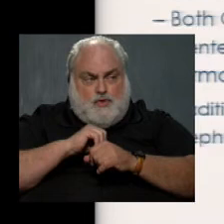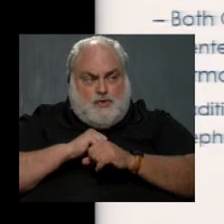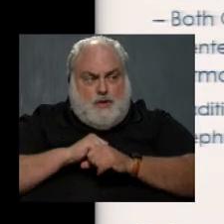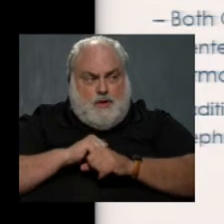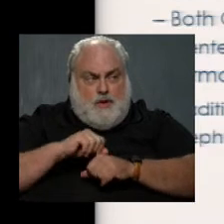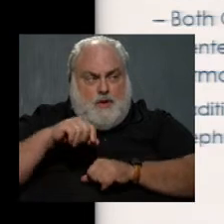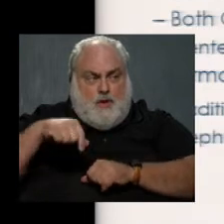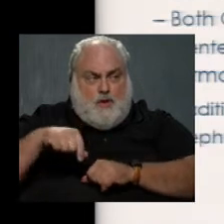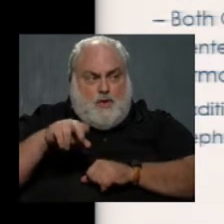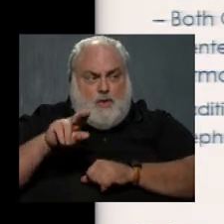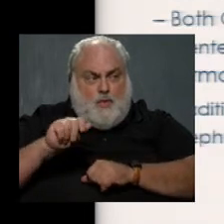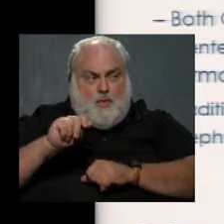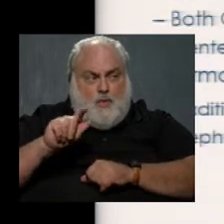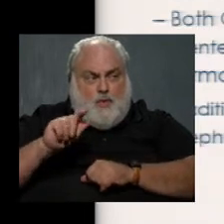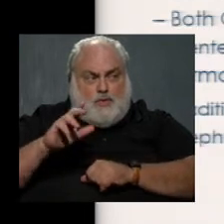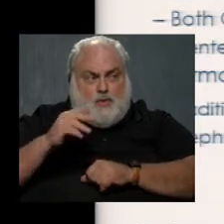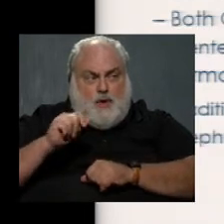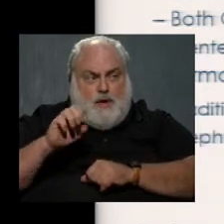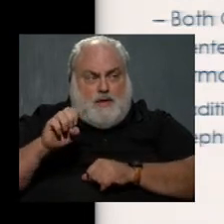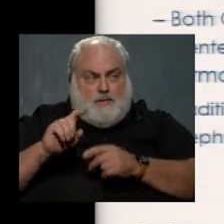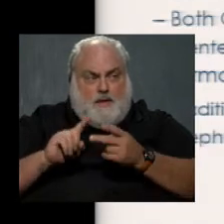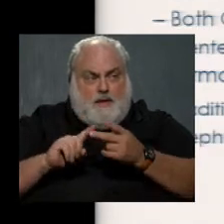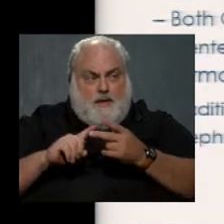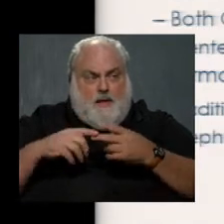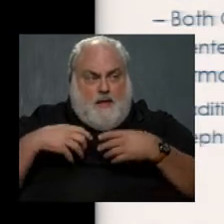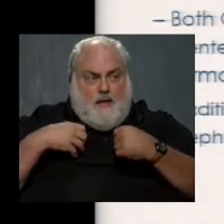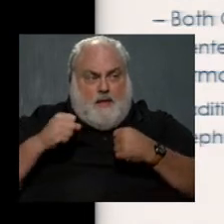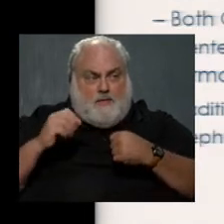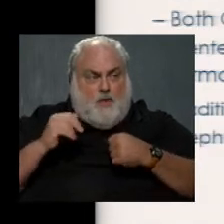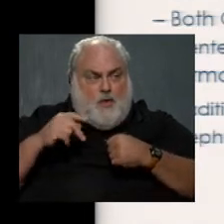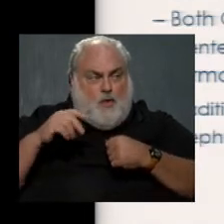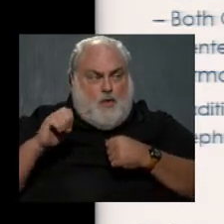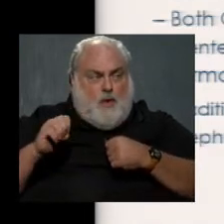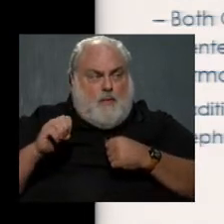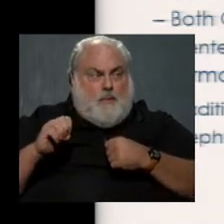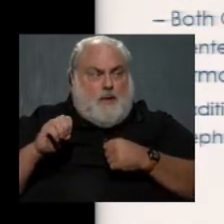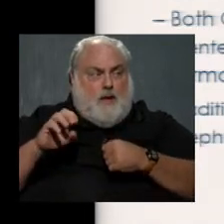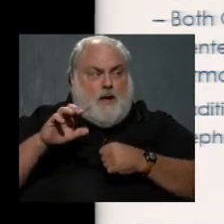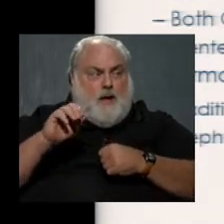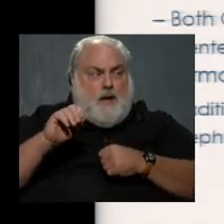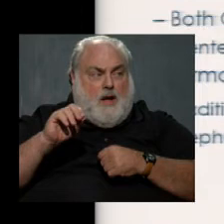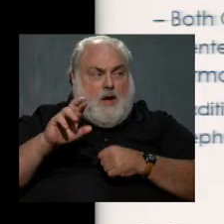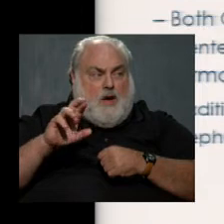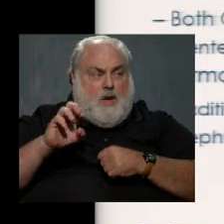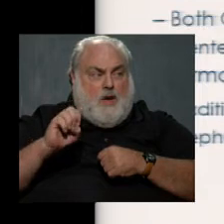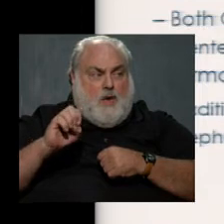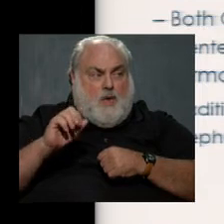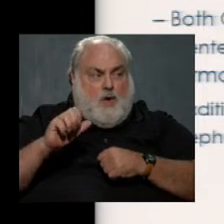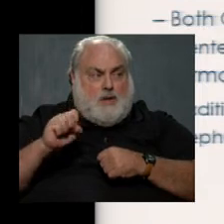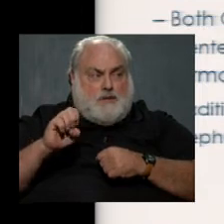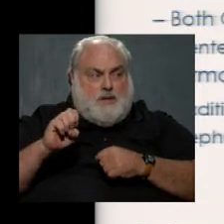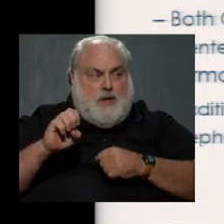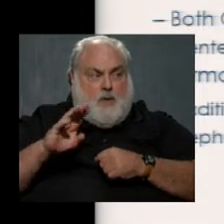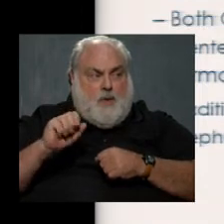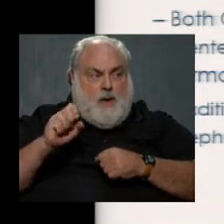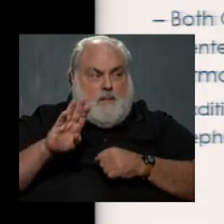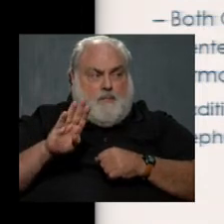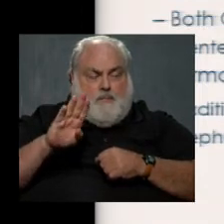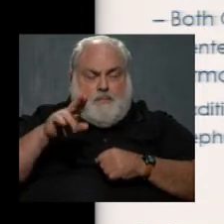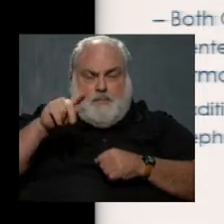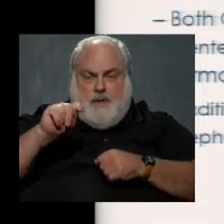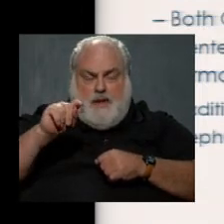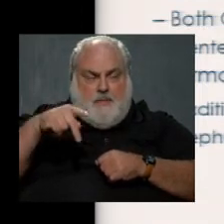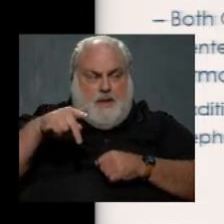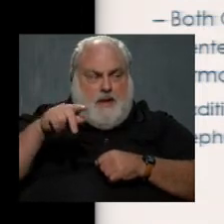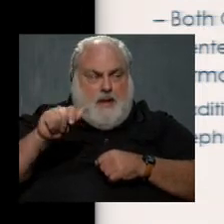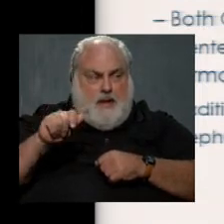CoreSource, WebTPA, HealthCheck 360, Meritain, and Cigna on March 19. Those